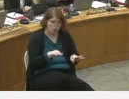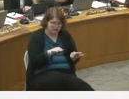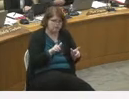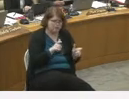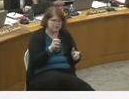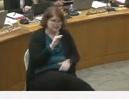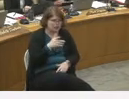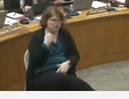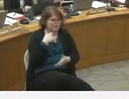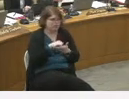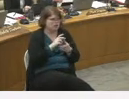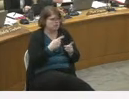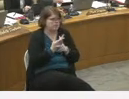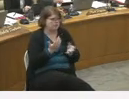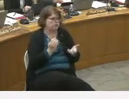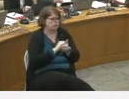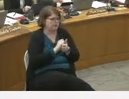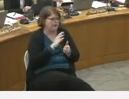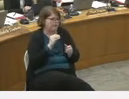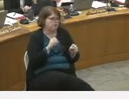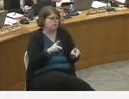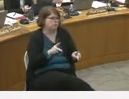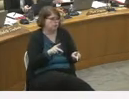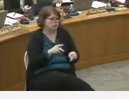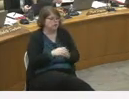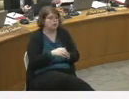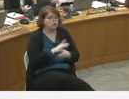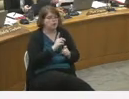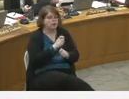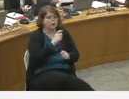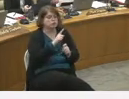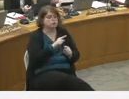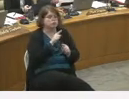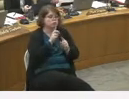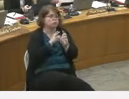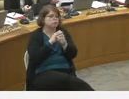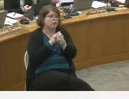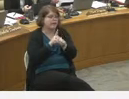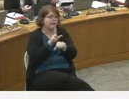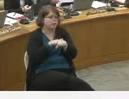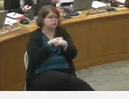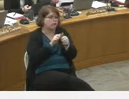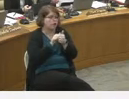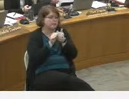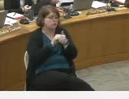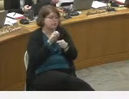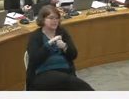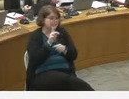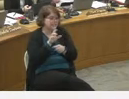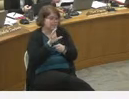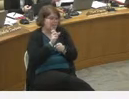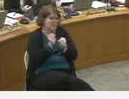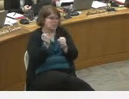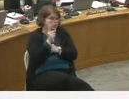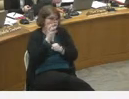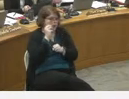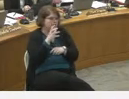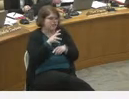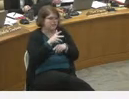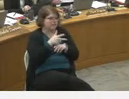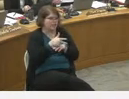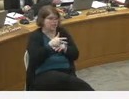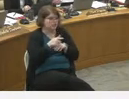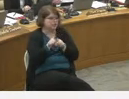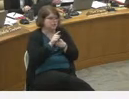to have this kind of partnership and this opportunity winners go on to a national competition in Kansas City the following year it will be filmed as part of the